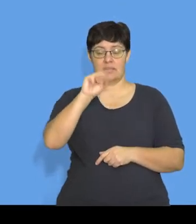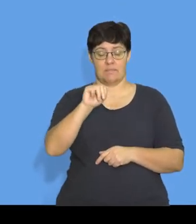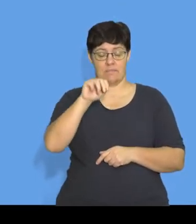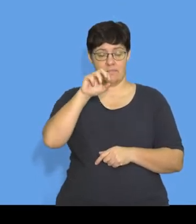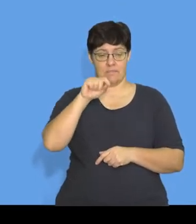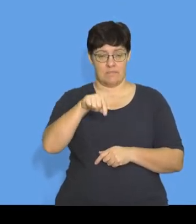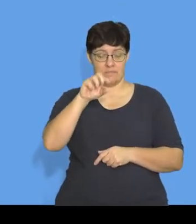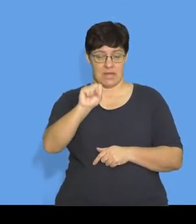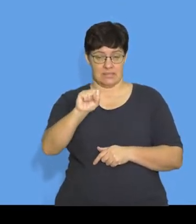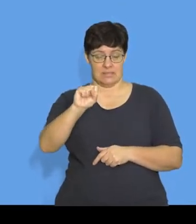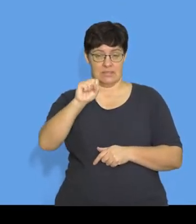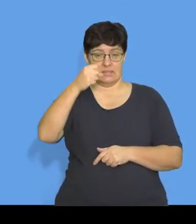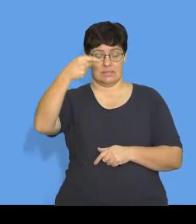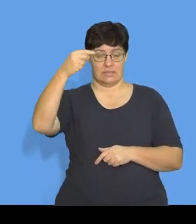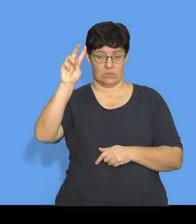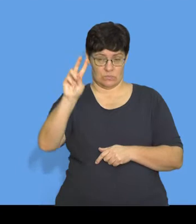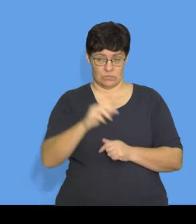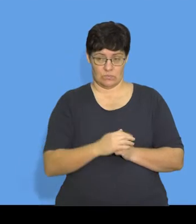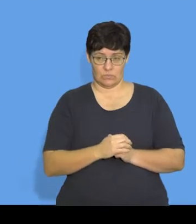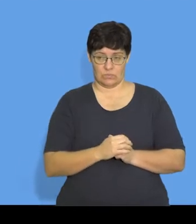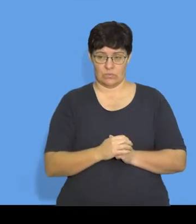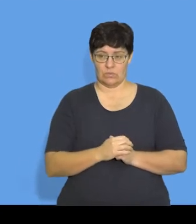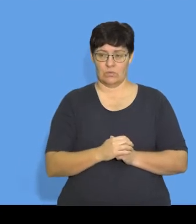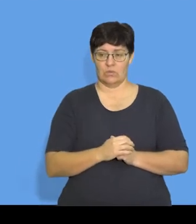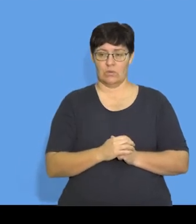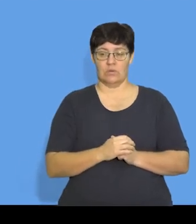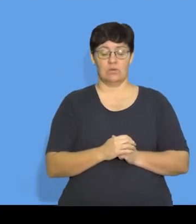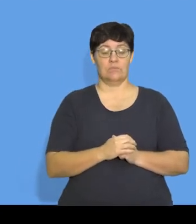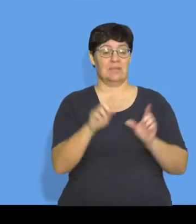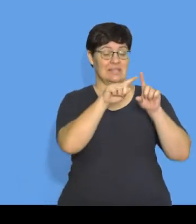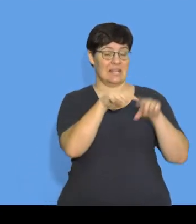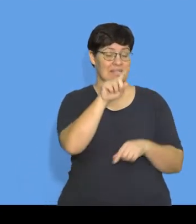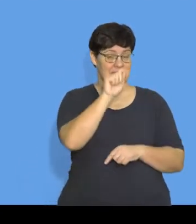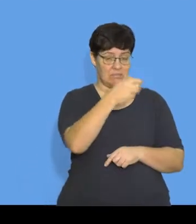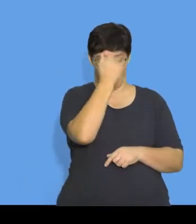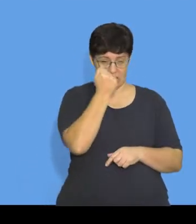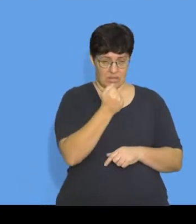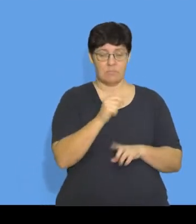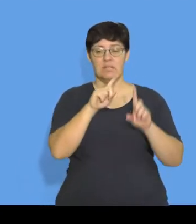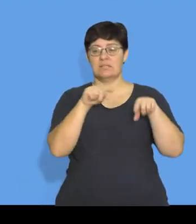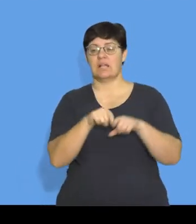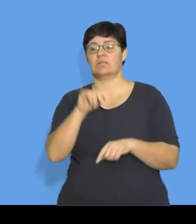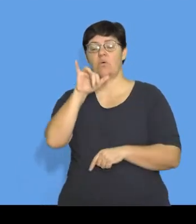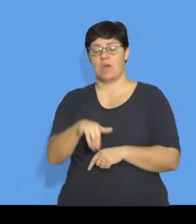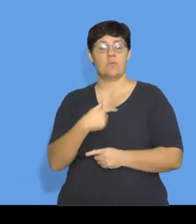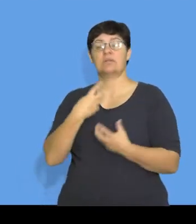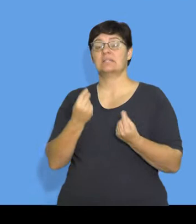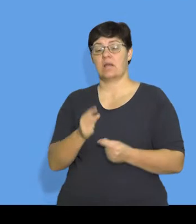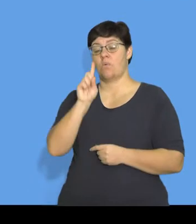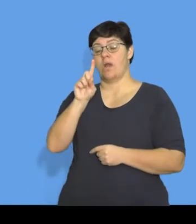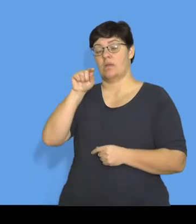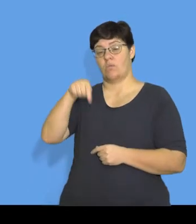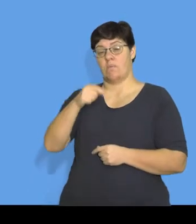delta t, but I do know delta y, because we said it was